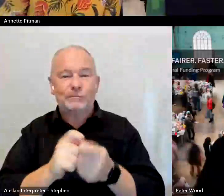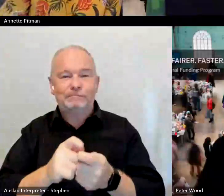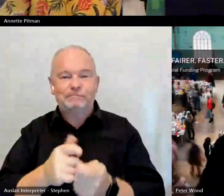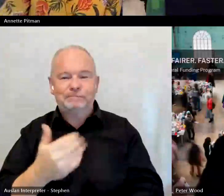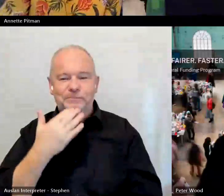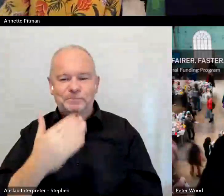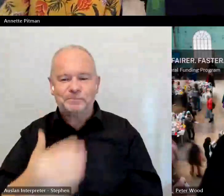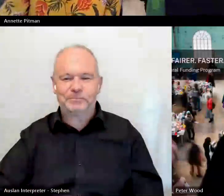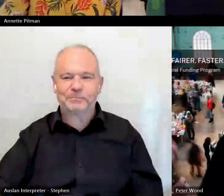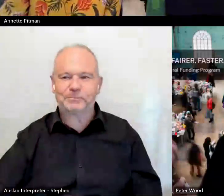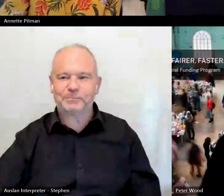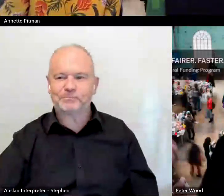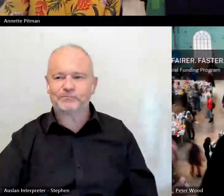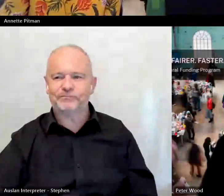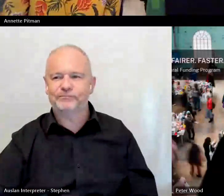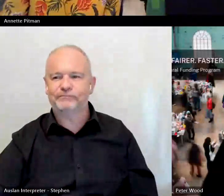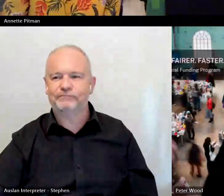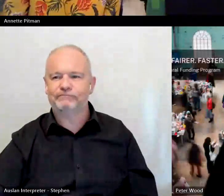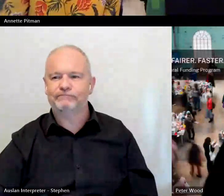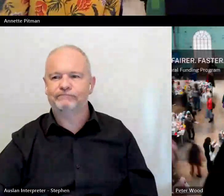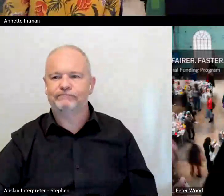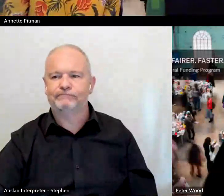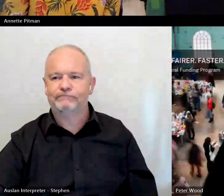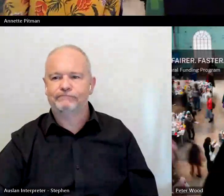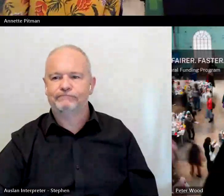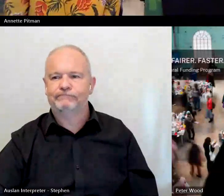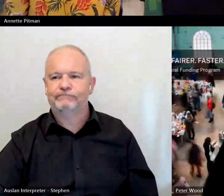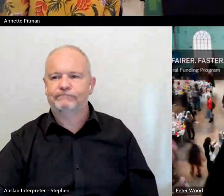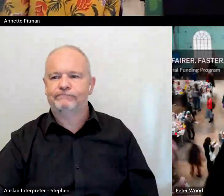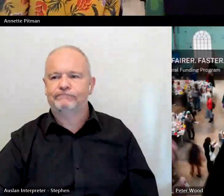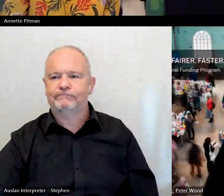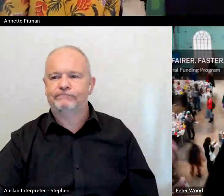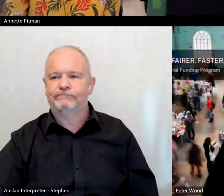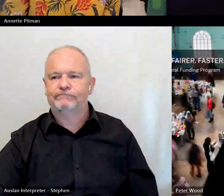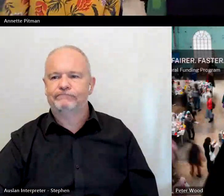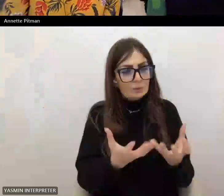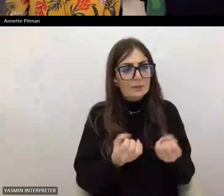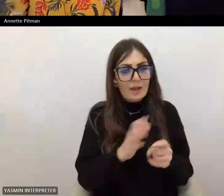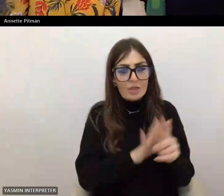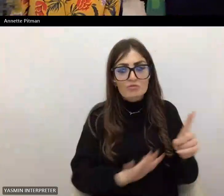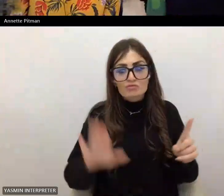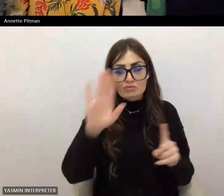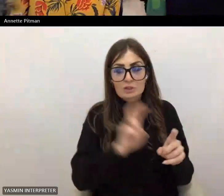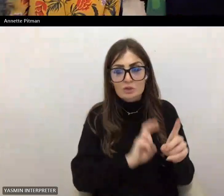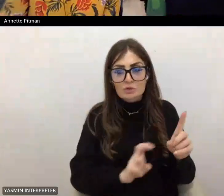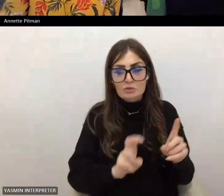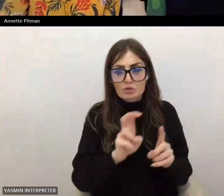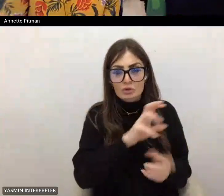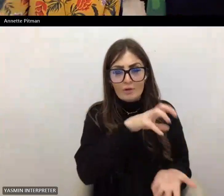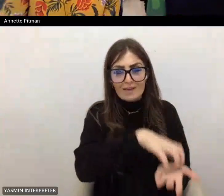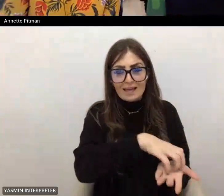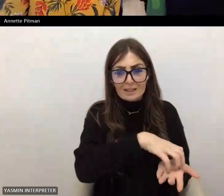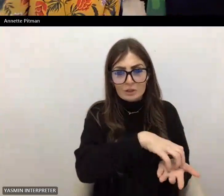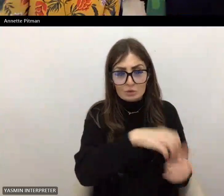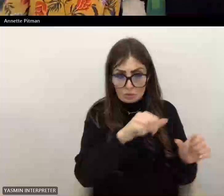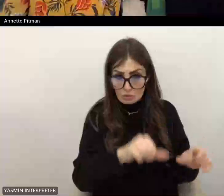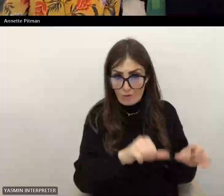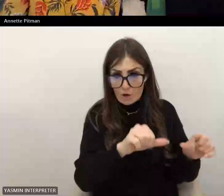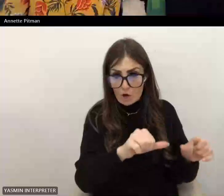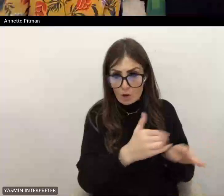A regional touring question. Do we need to get the regional touring venues confirmed